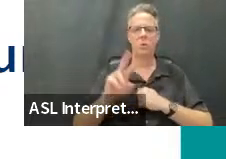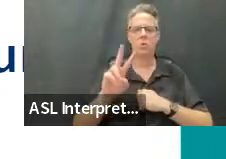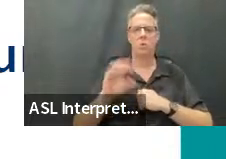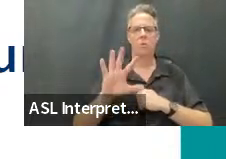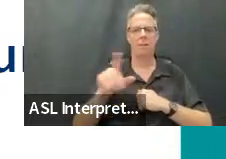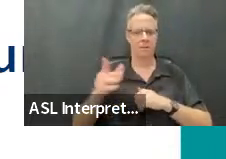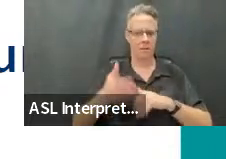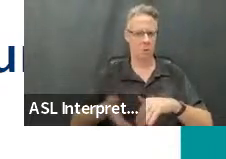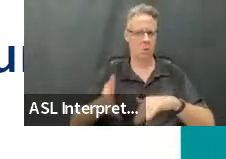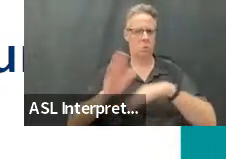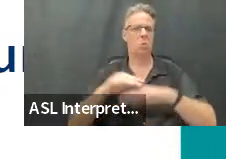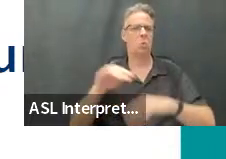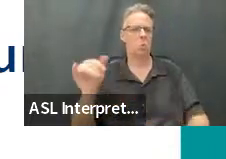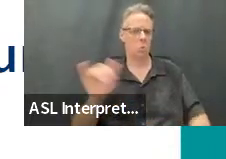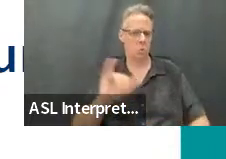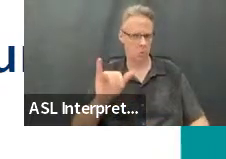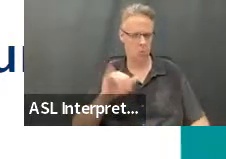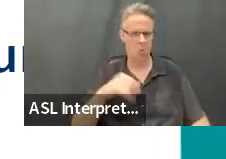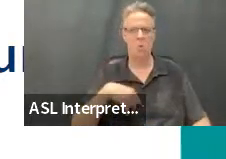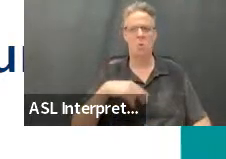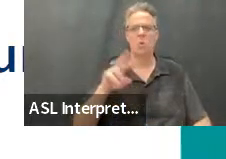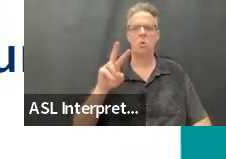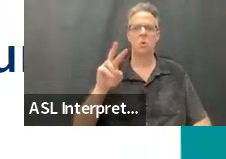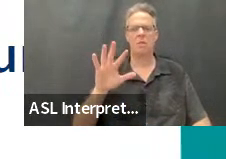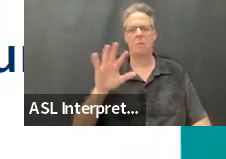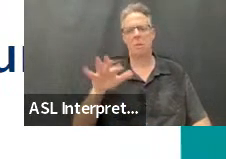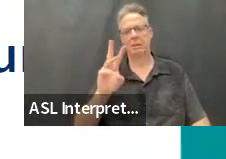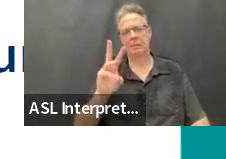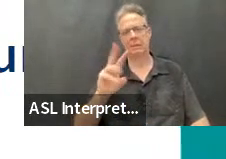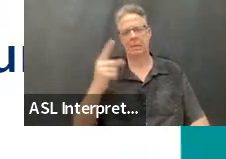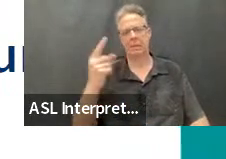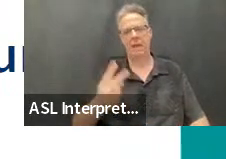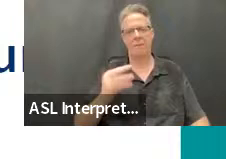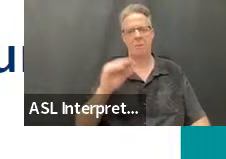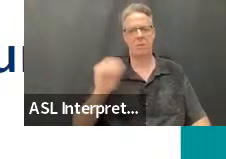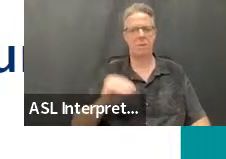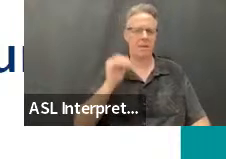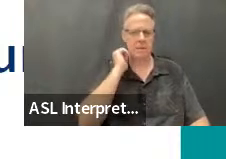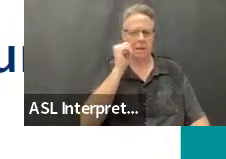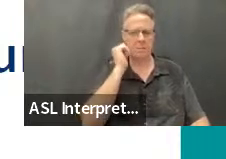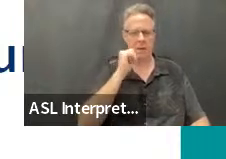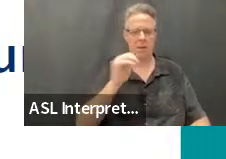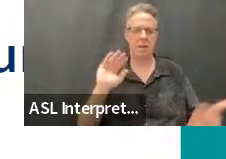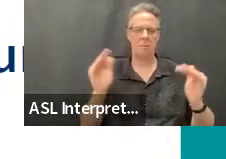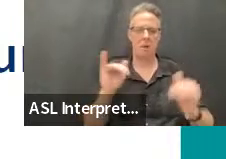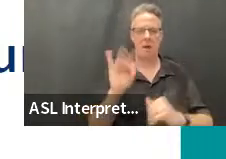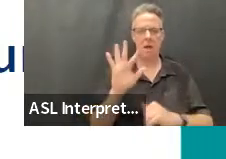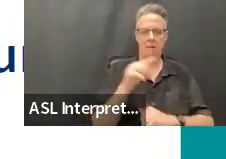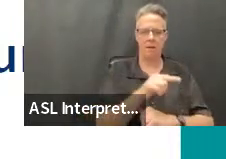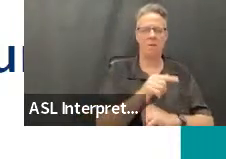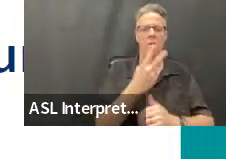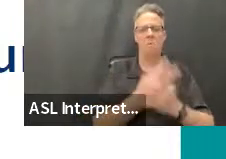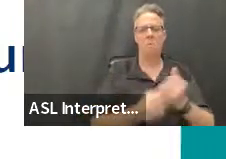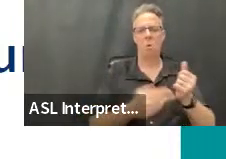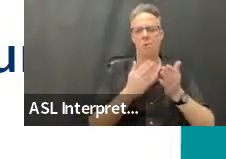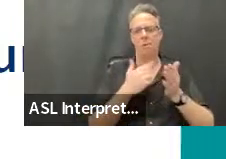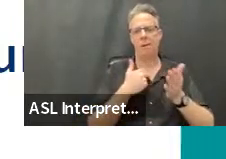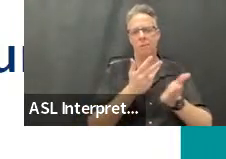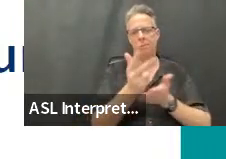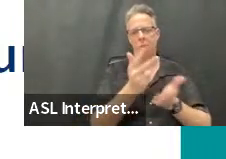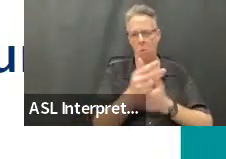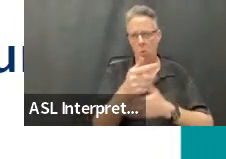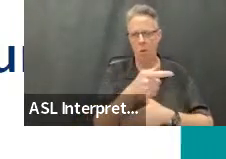also increased, but I-205's volumes are only about 6.5% on a daily basis. I-5 has both ports. It has the